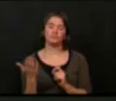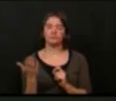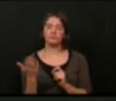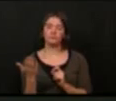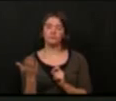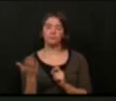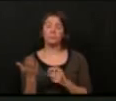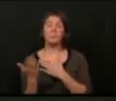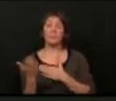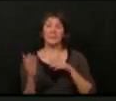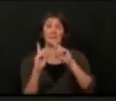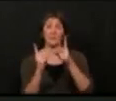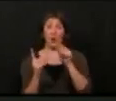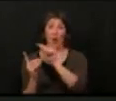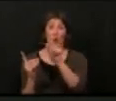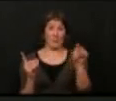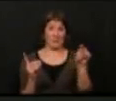list of cuts that would